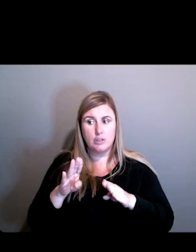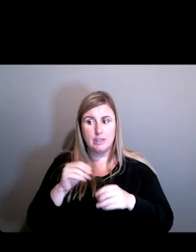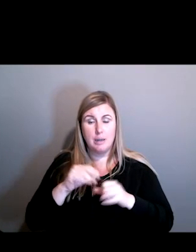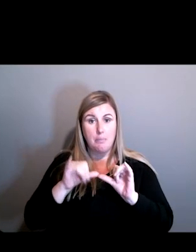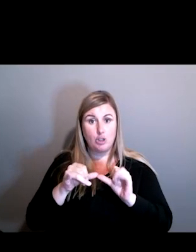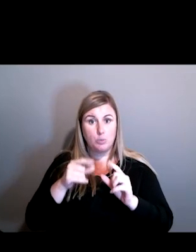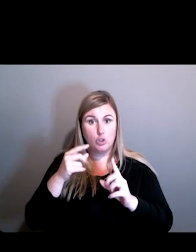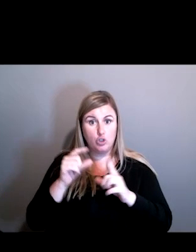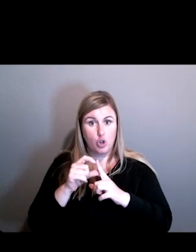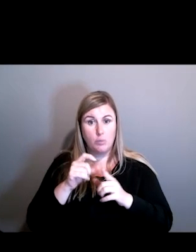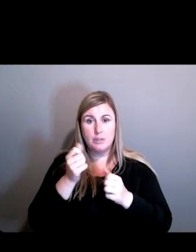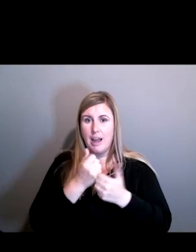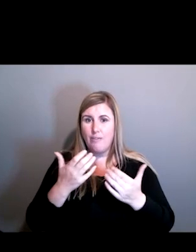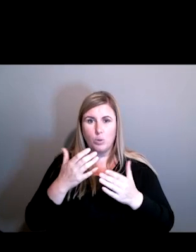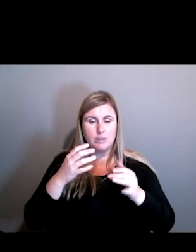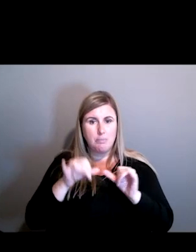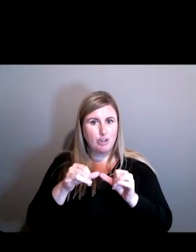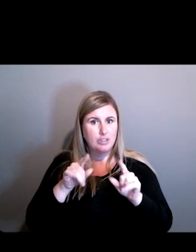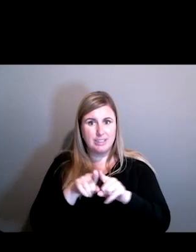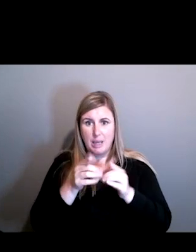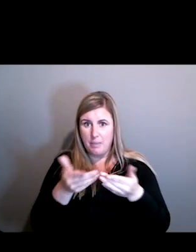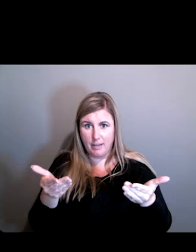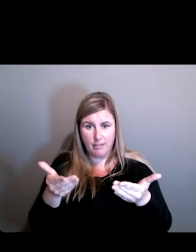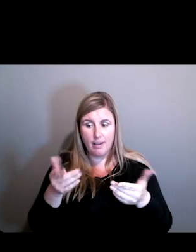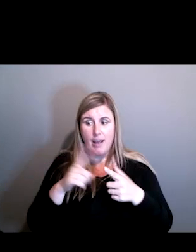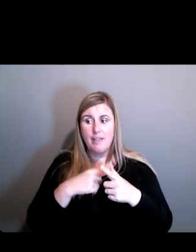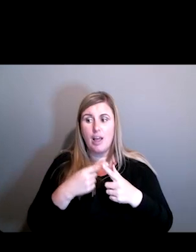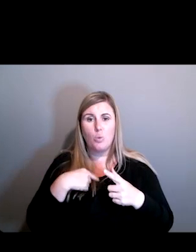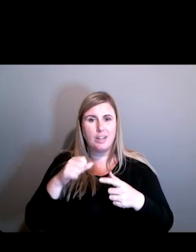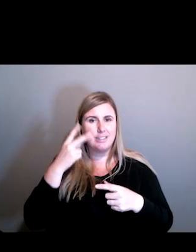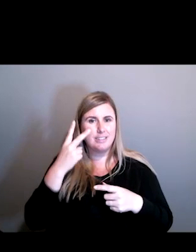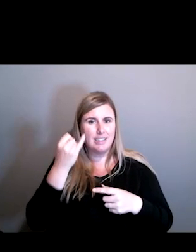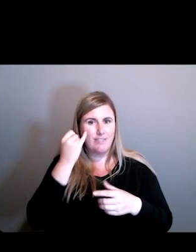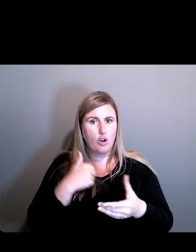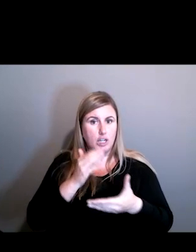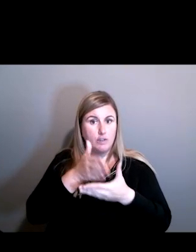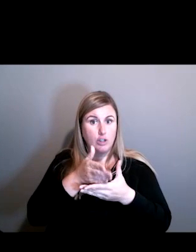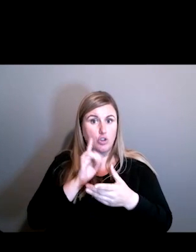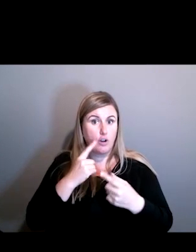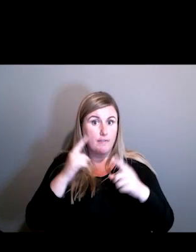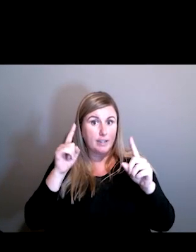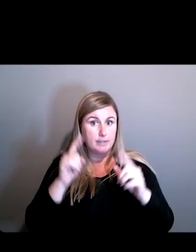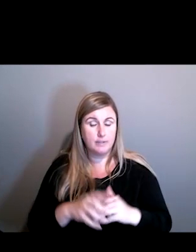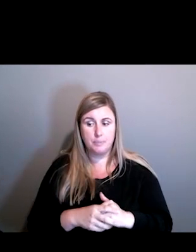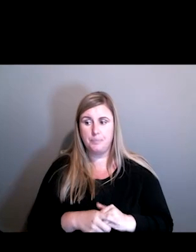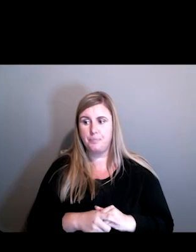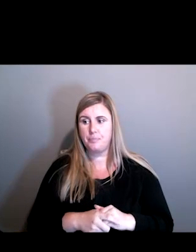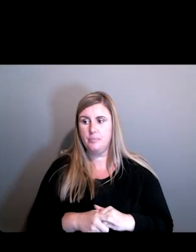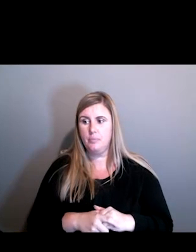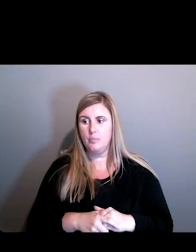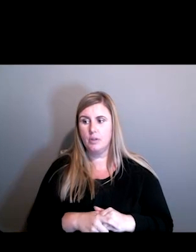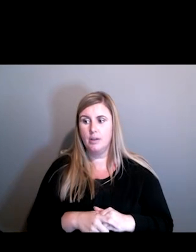about behaviors in measurable terms, everybody's measuring the same thing, and then we can see if our interventions are